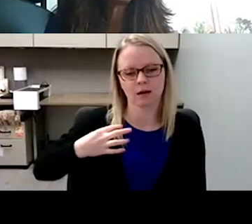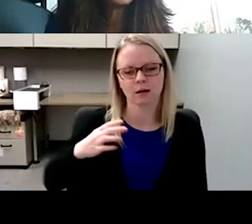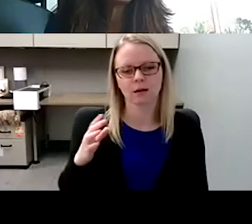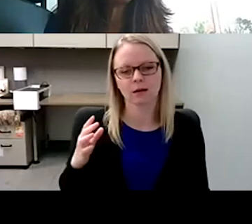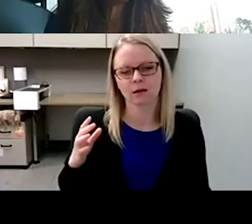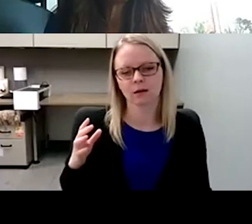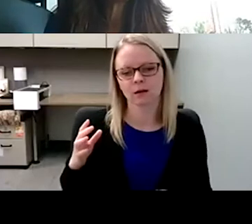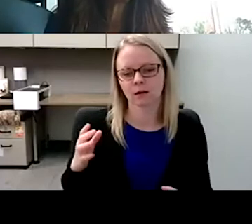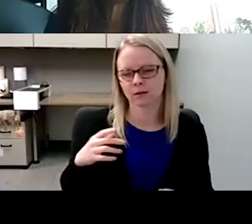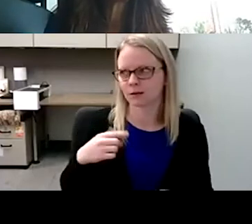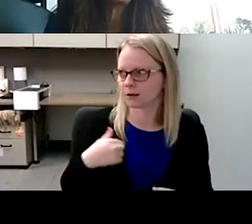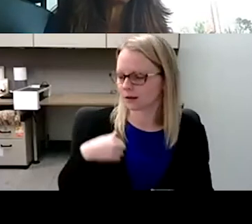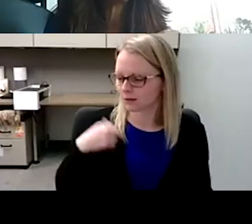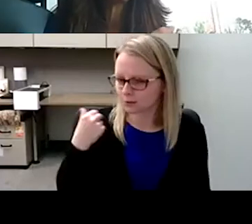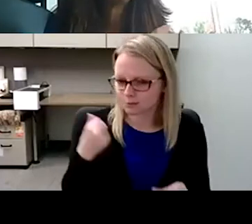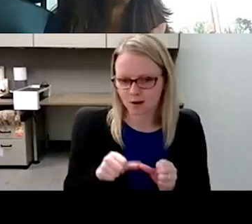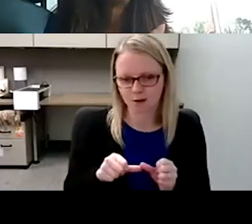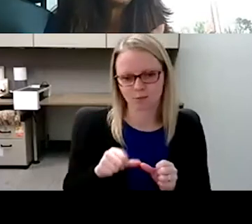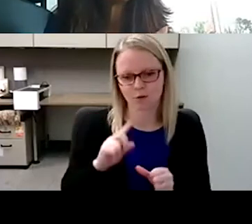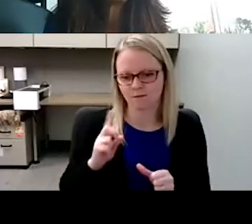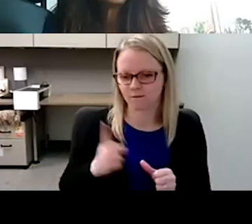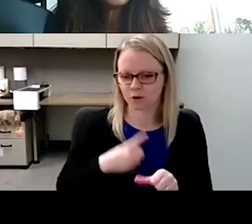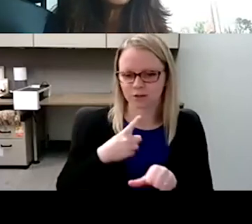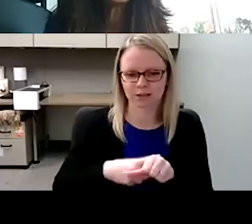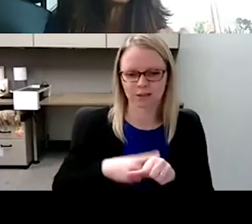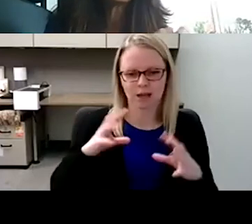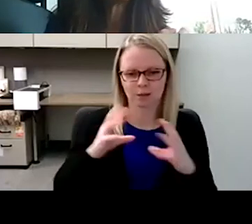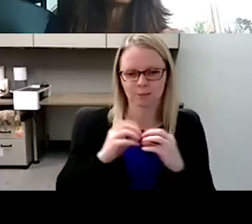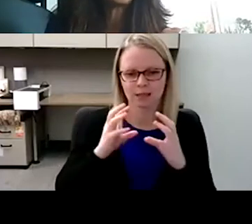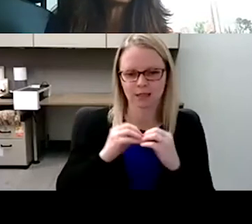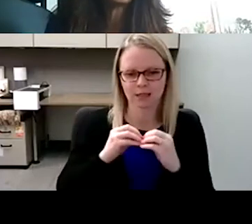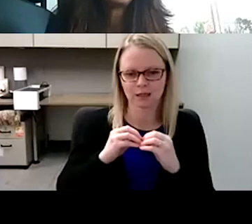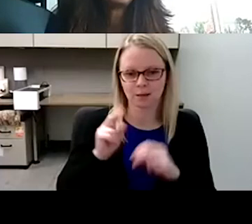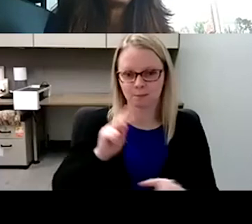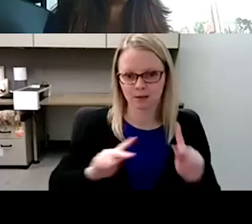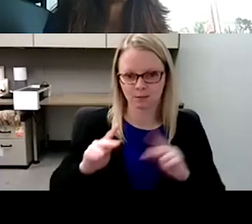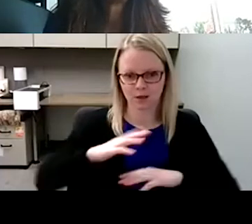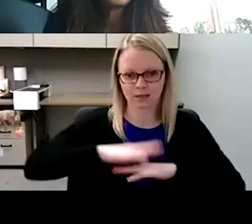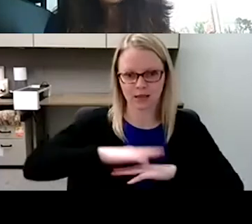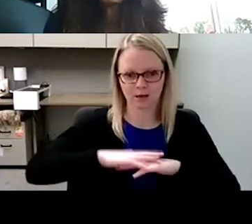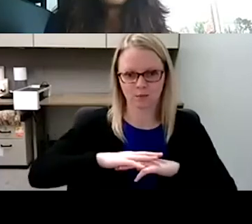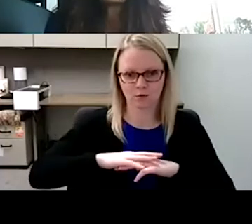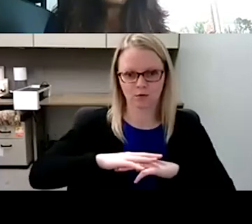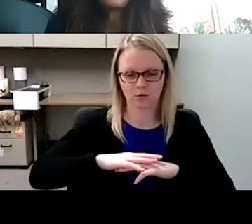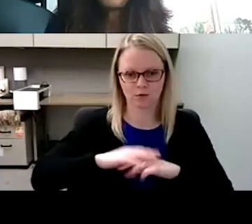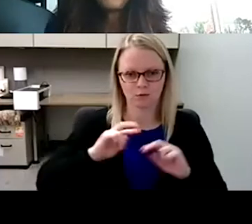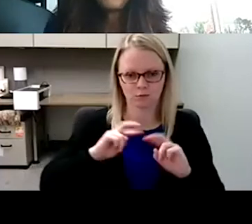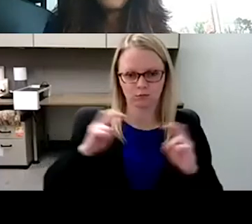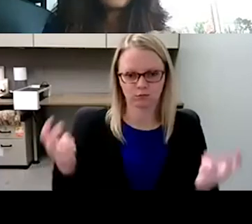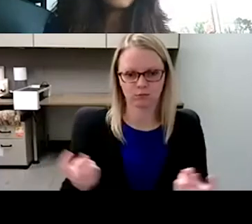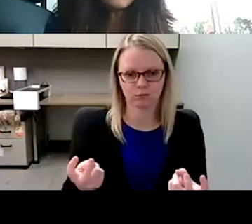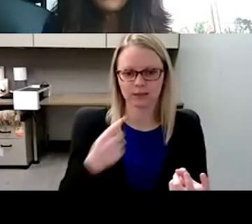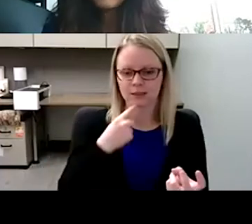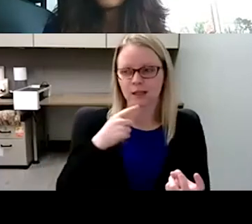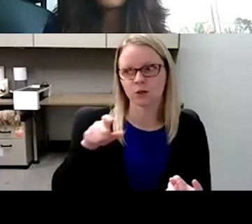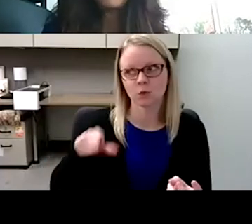just, I remember my very first meeting and people standing up at the table saying, you got to give back to your profession. You